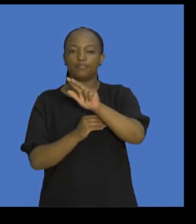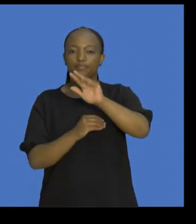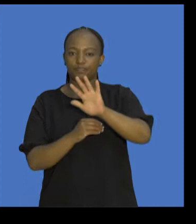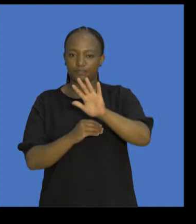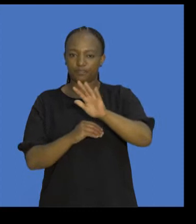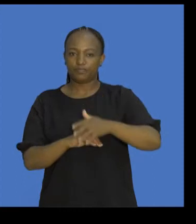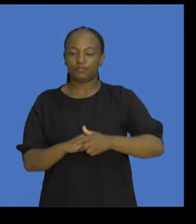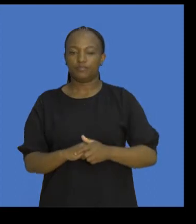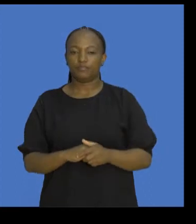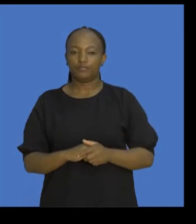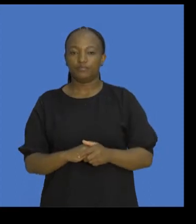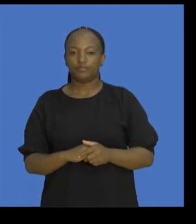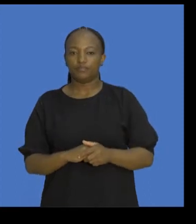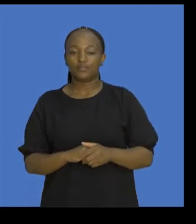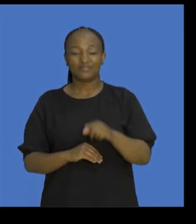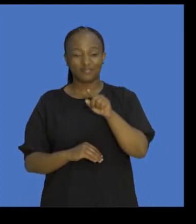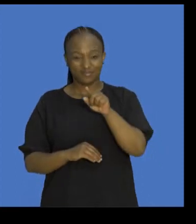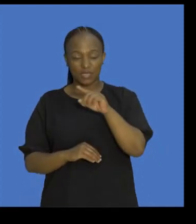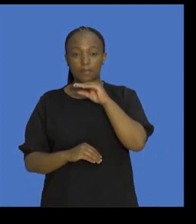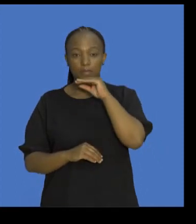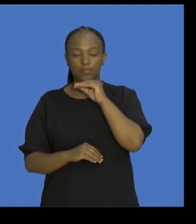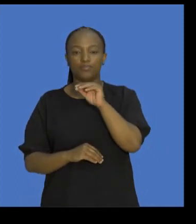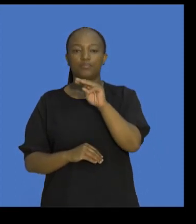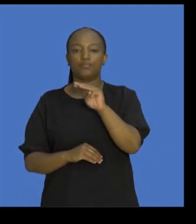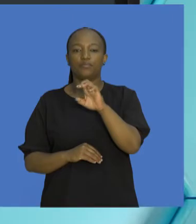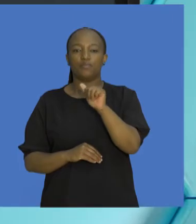85, which is the median.